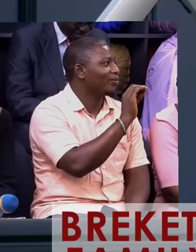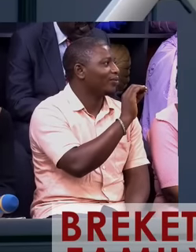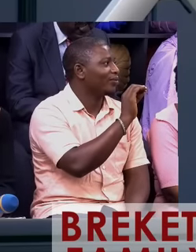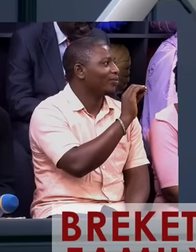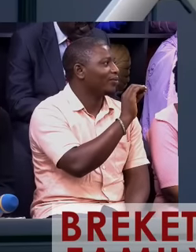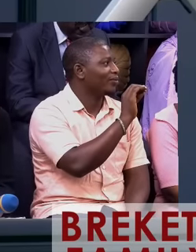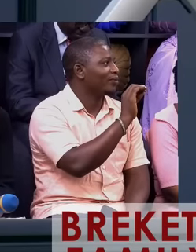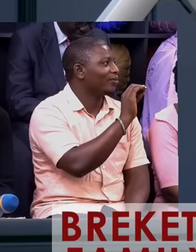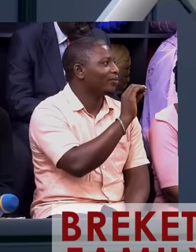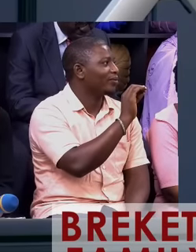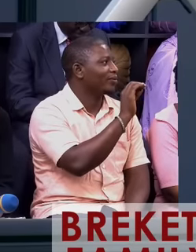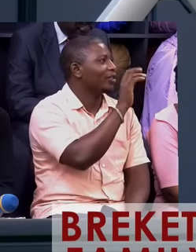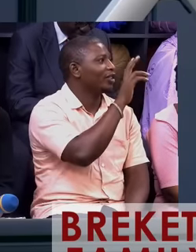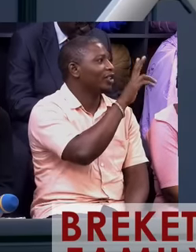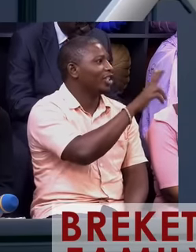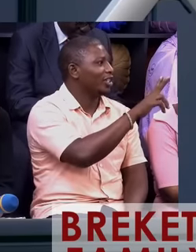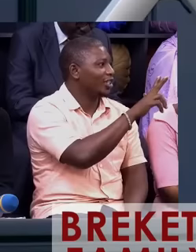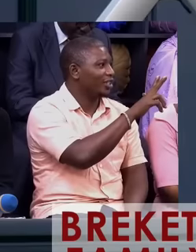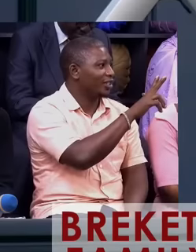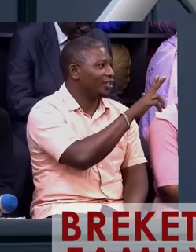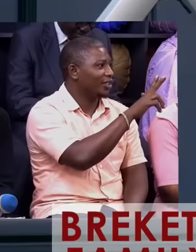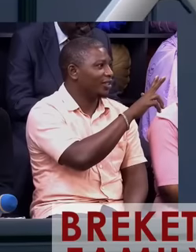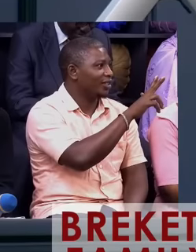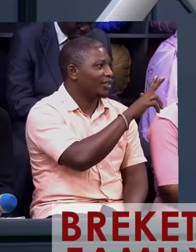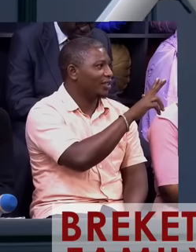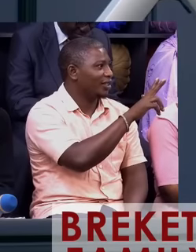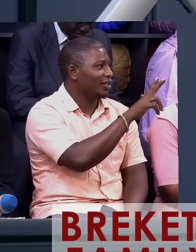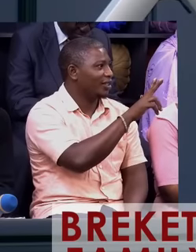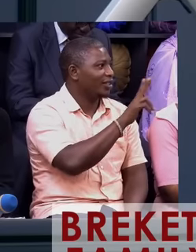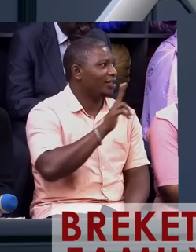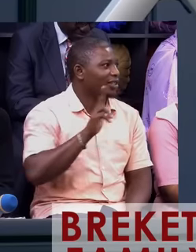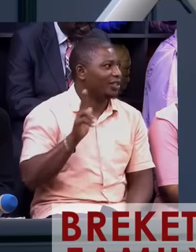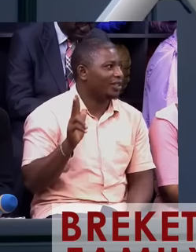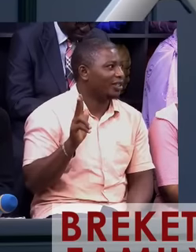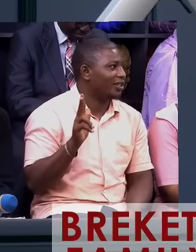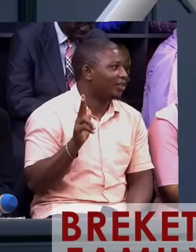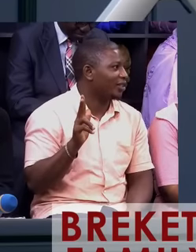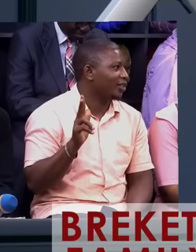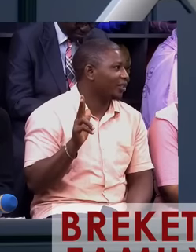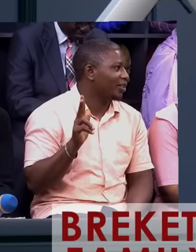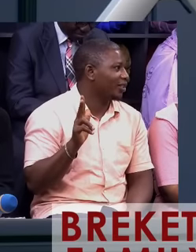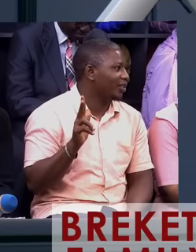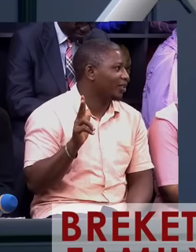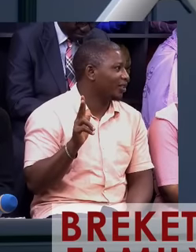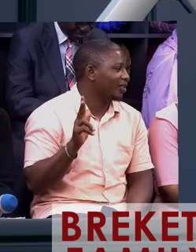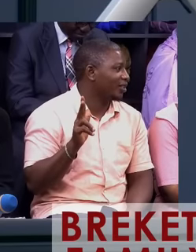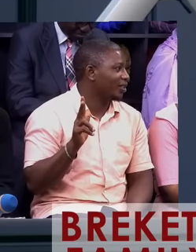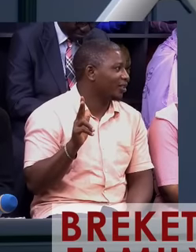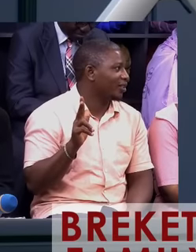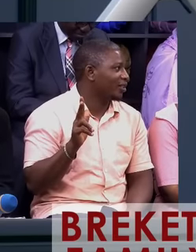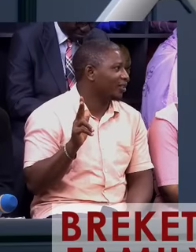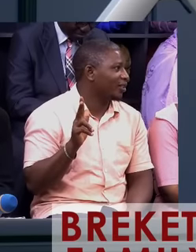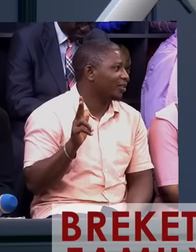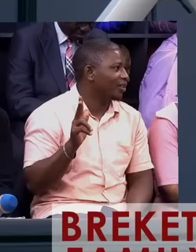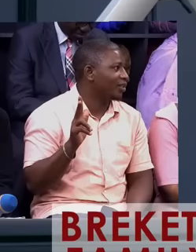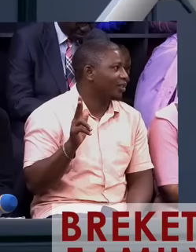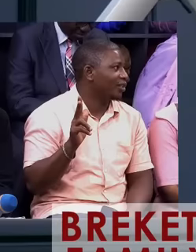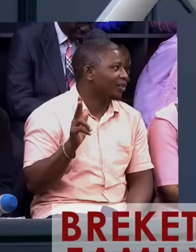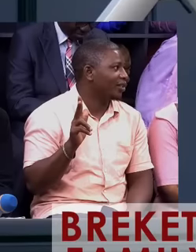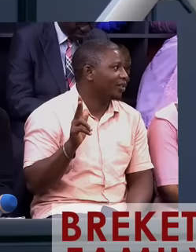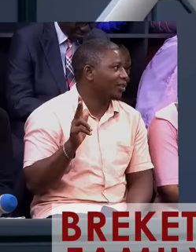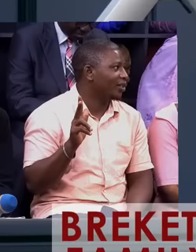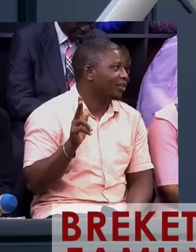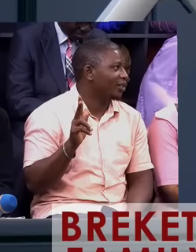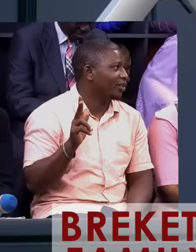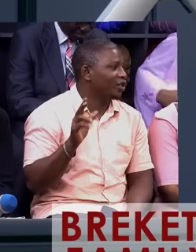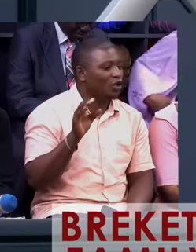them write three three uh you don't write three I I don't then you